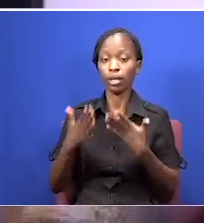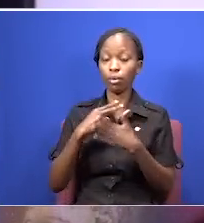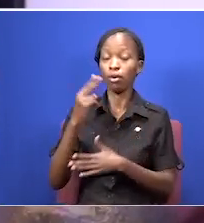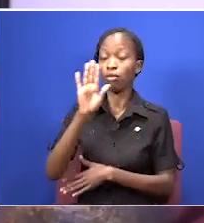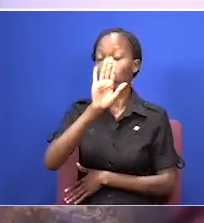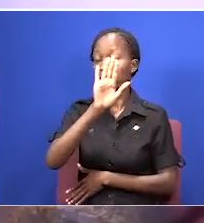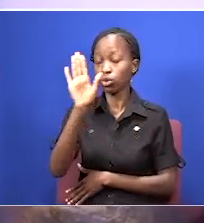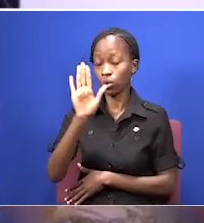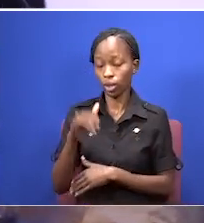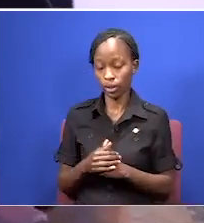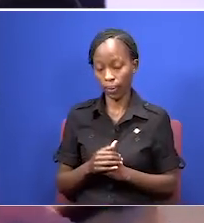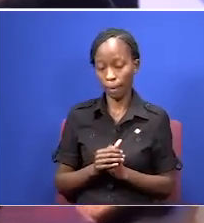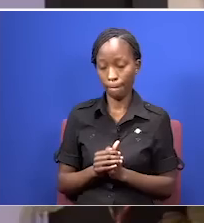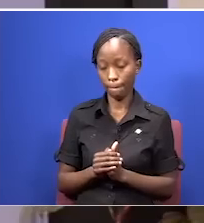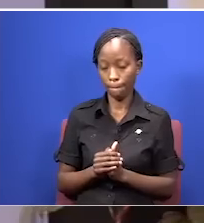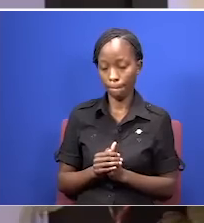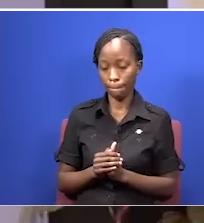don't stop whatever you